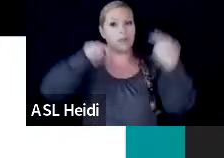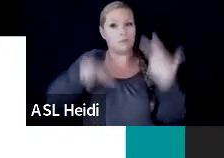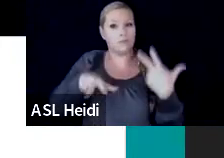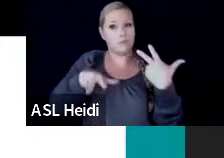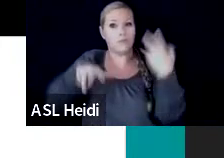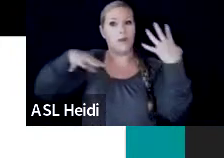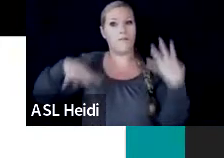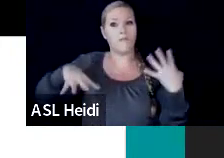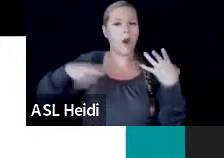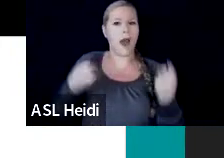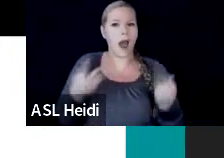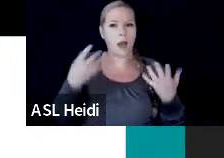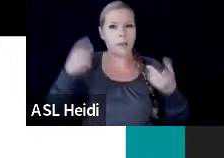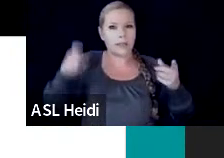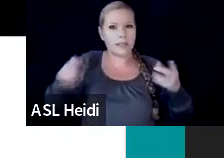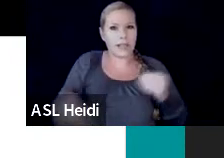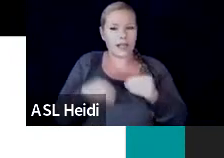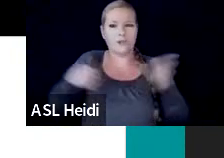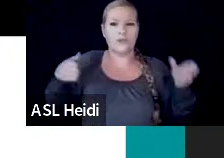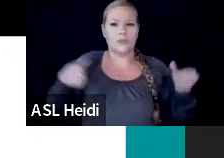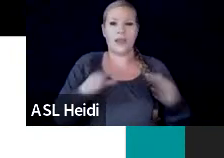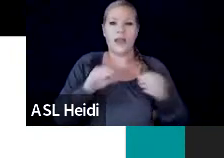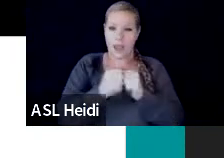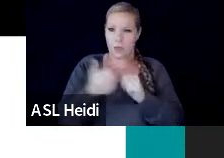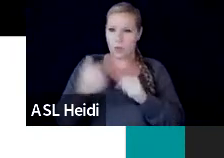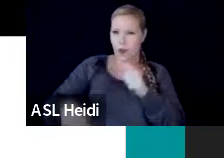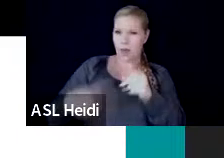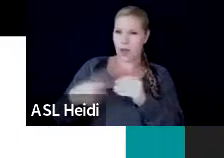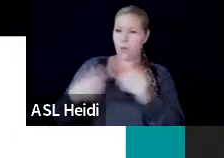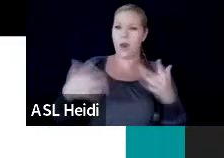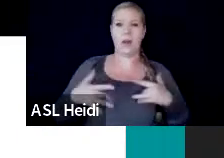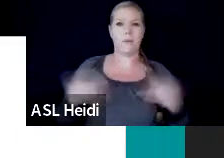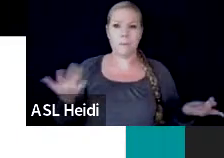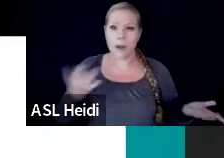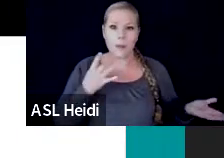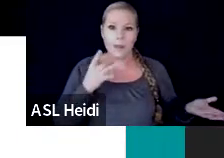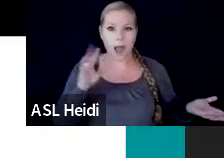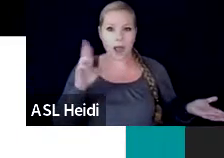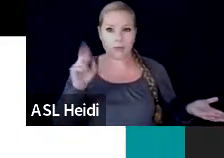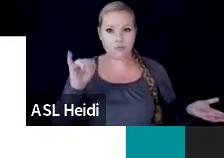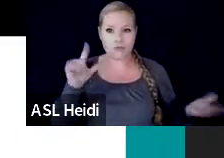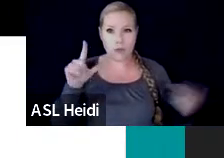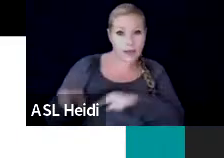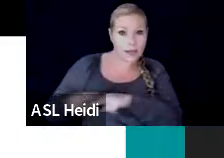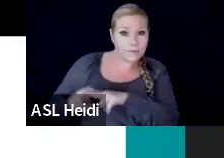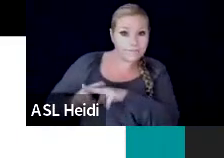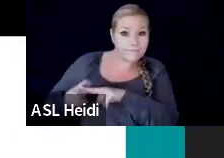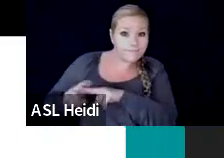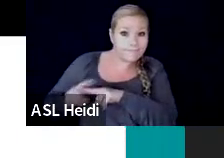transit and how we are going to bring light rail into Vancouver and what that looks like.